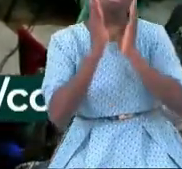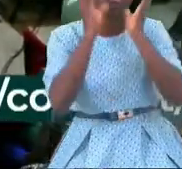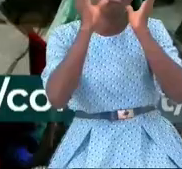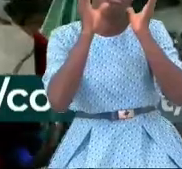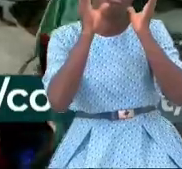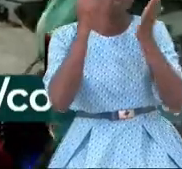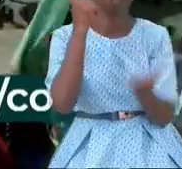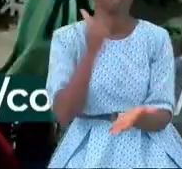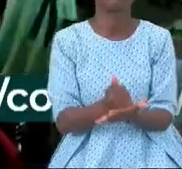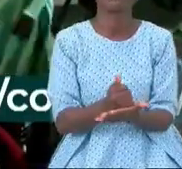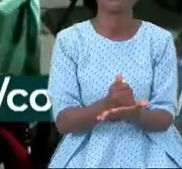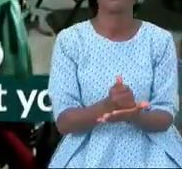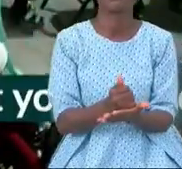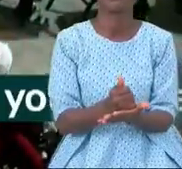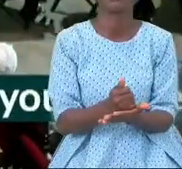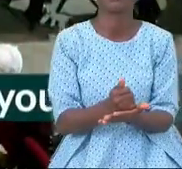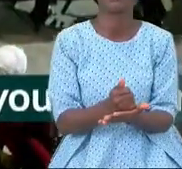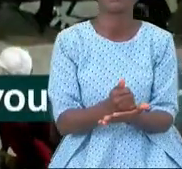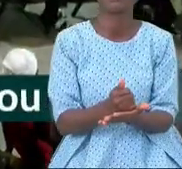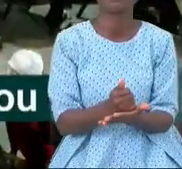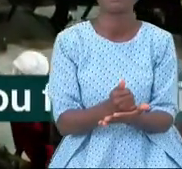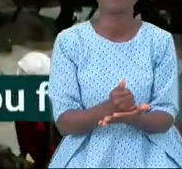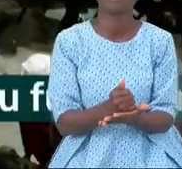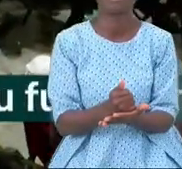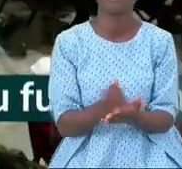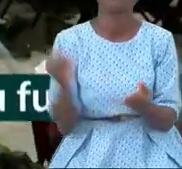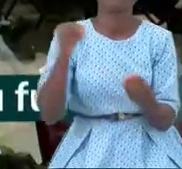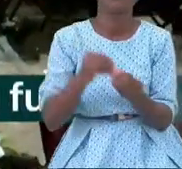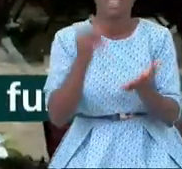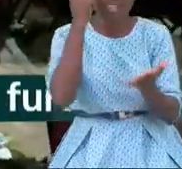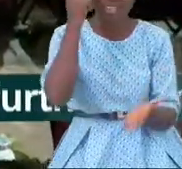Amen. A bigger miracle, amen,